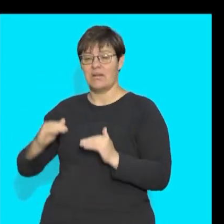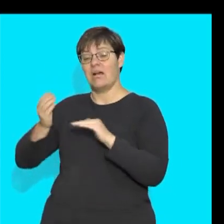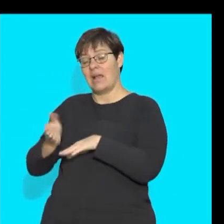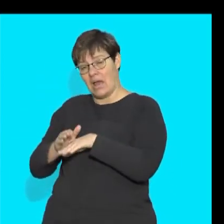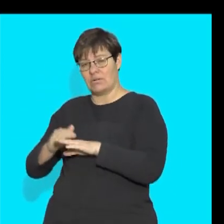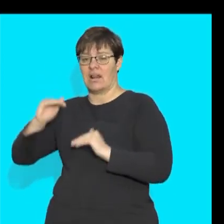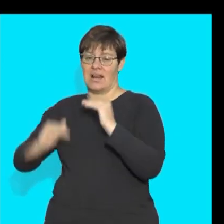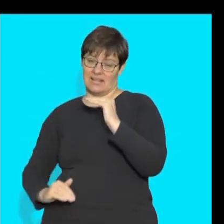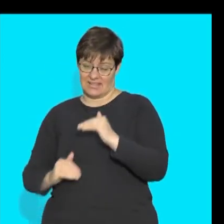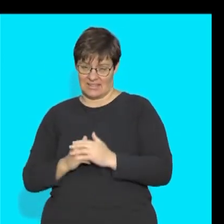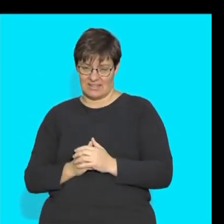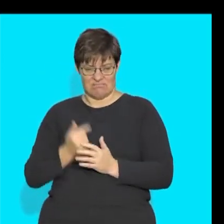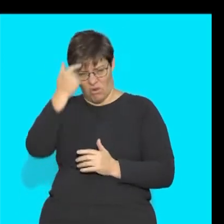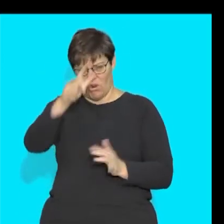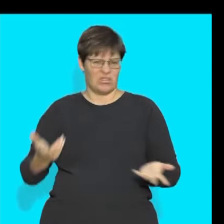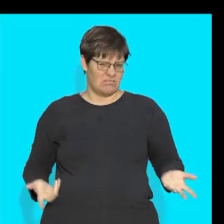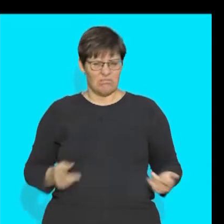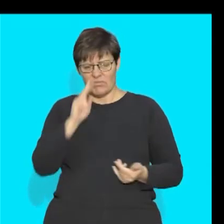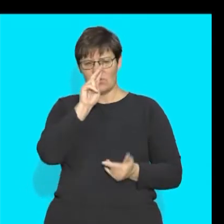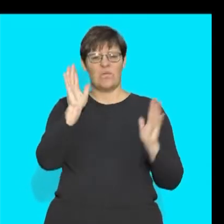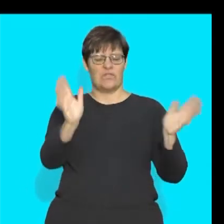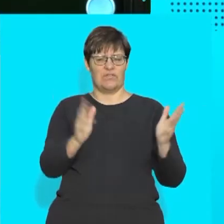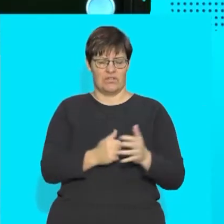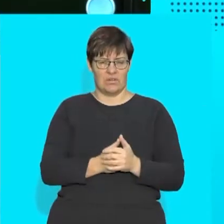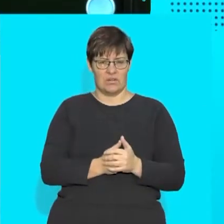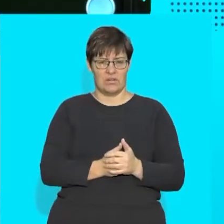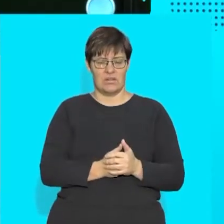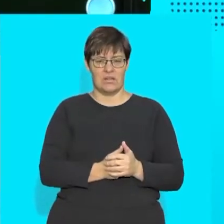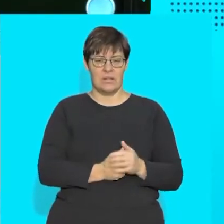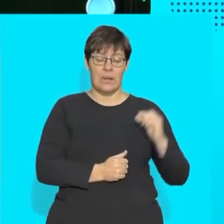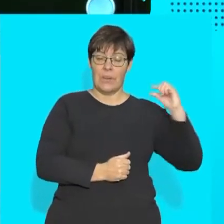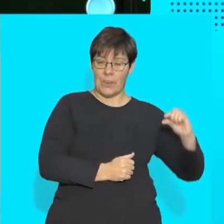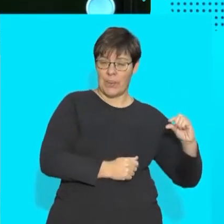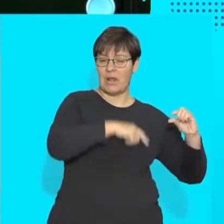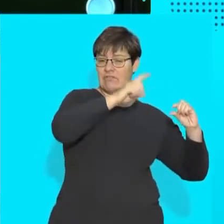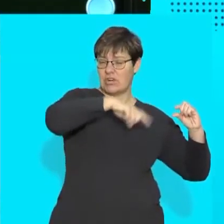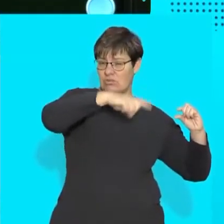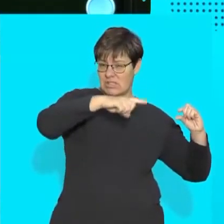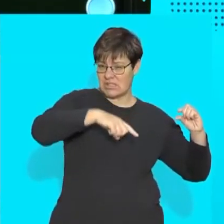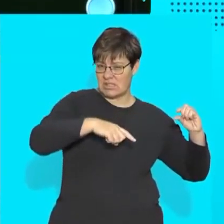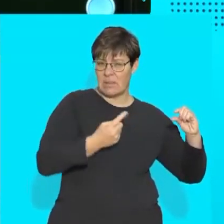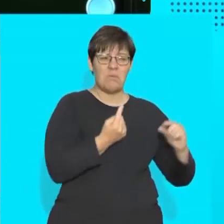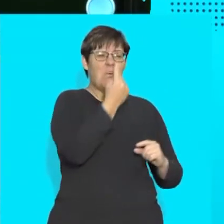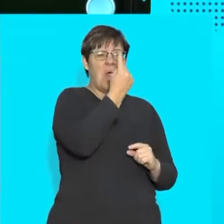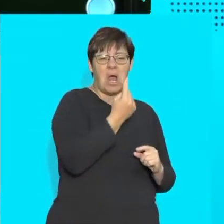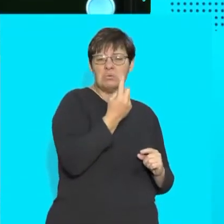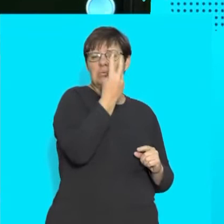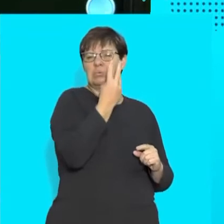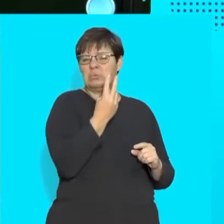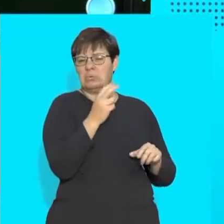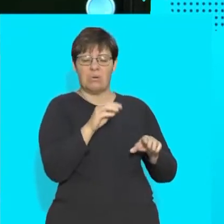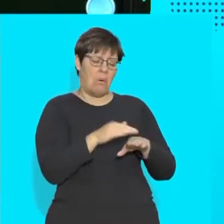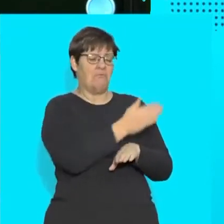smaller current. It's fairly logical. You saw that. When it was a small frequency, we only had 1 or 2